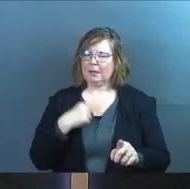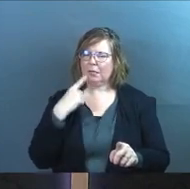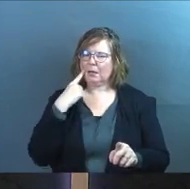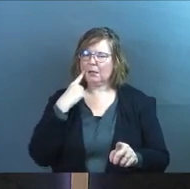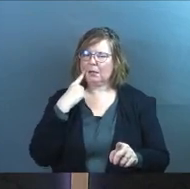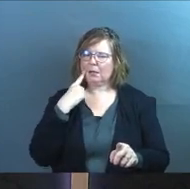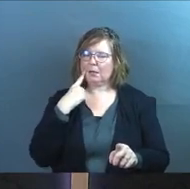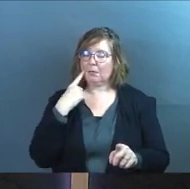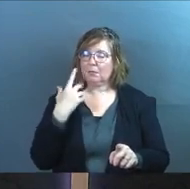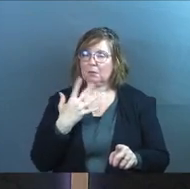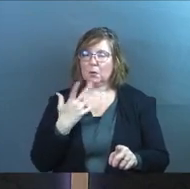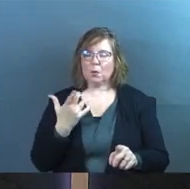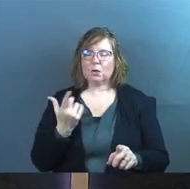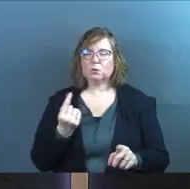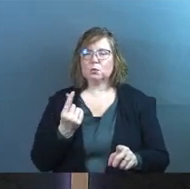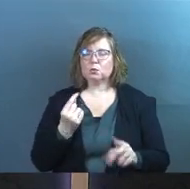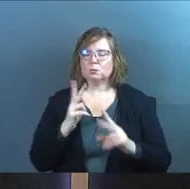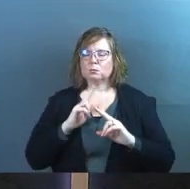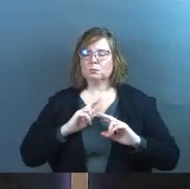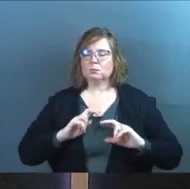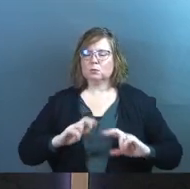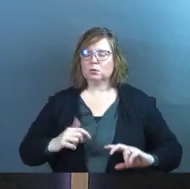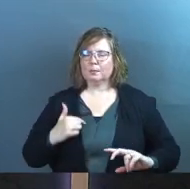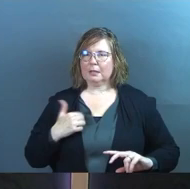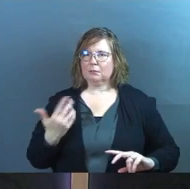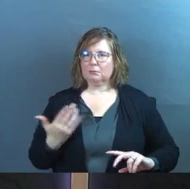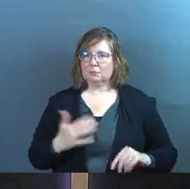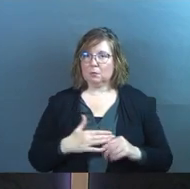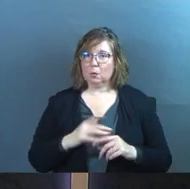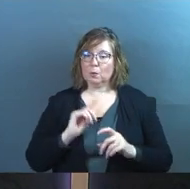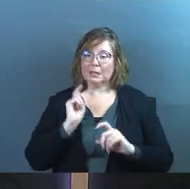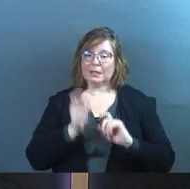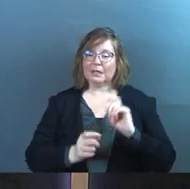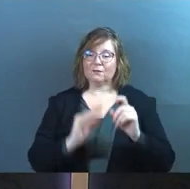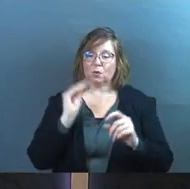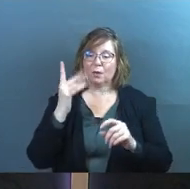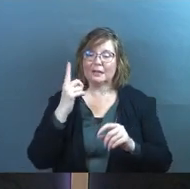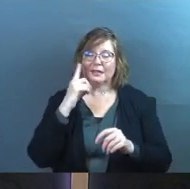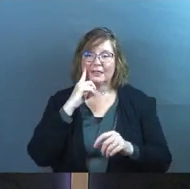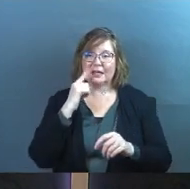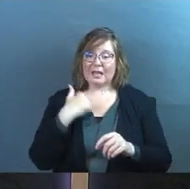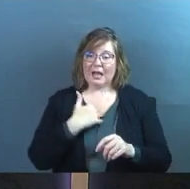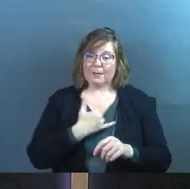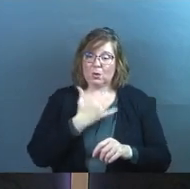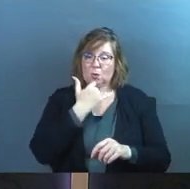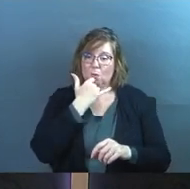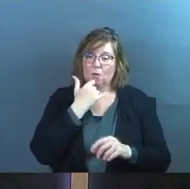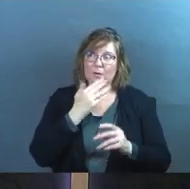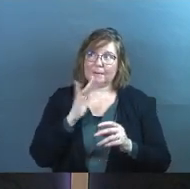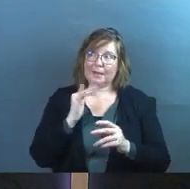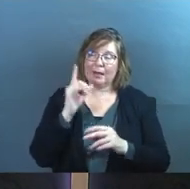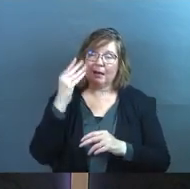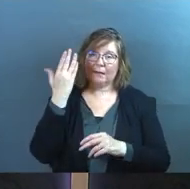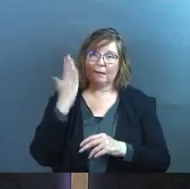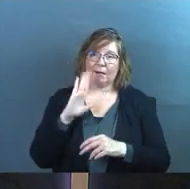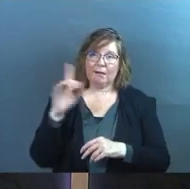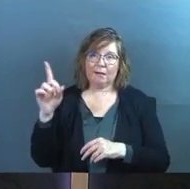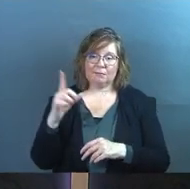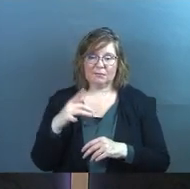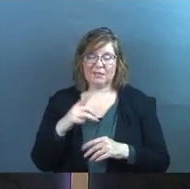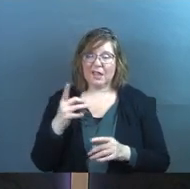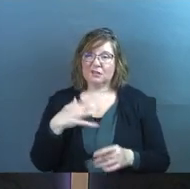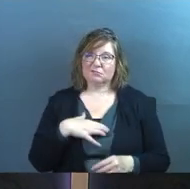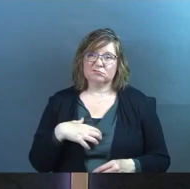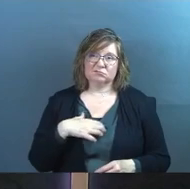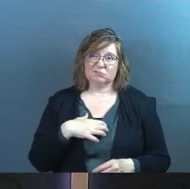think? What does it do to me? We give out grace that thinks I've been wronged by God. That's